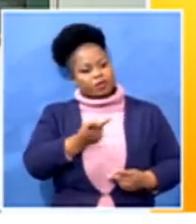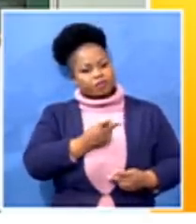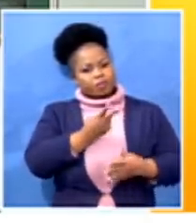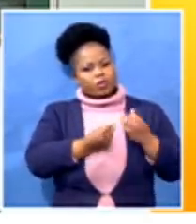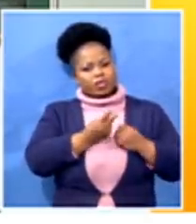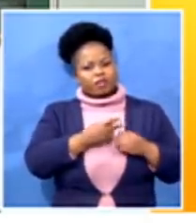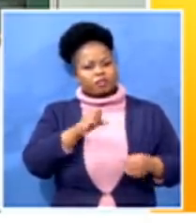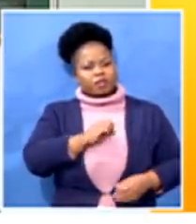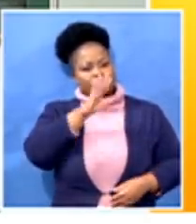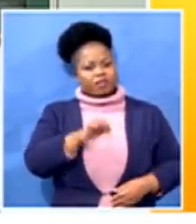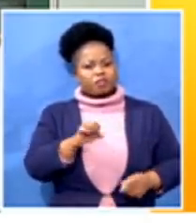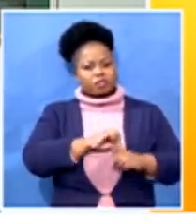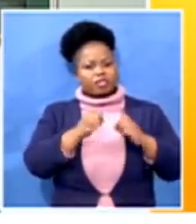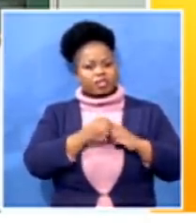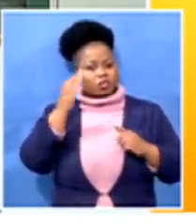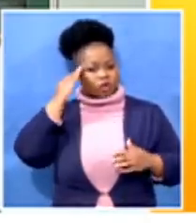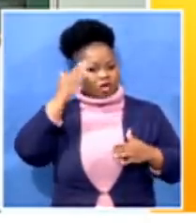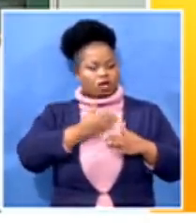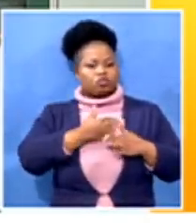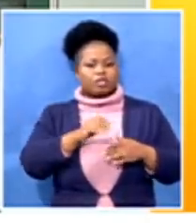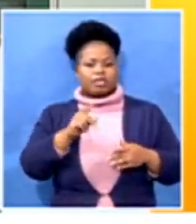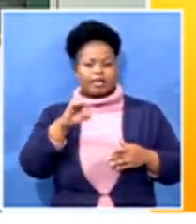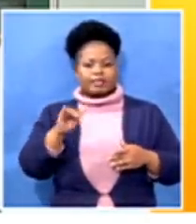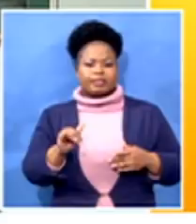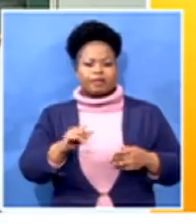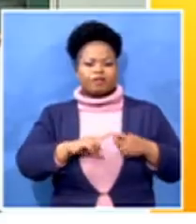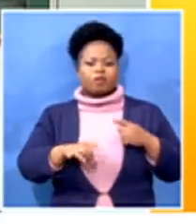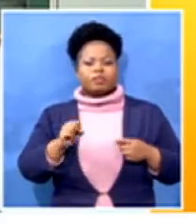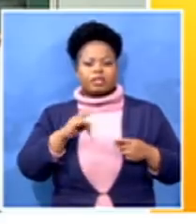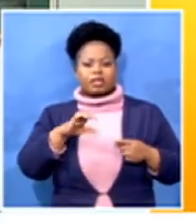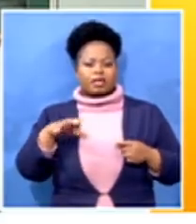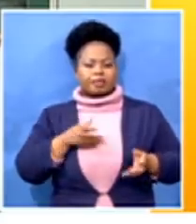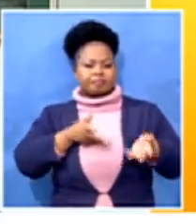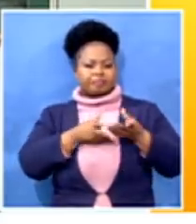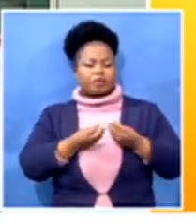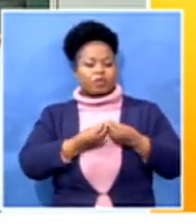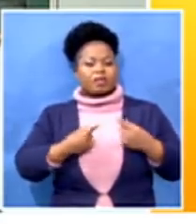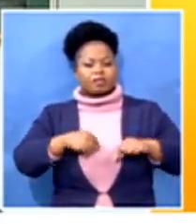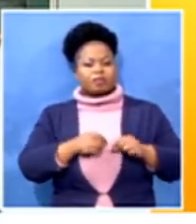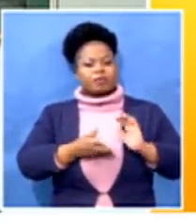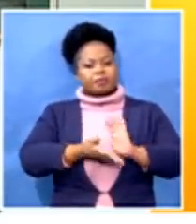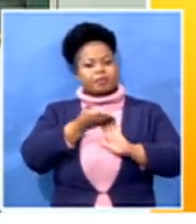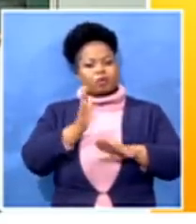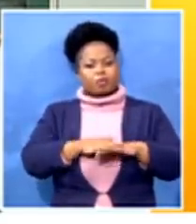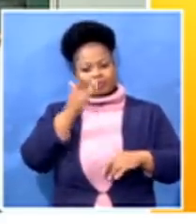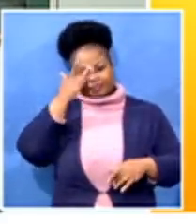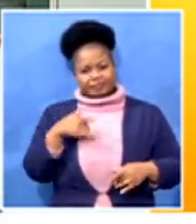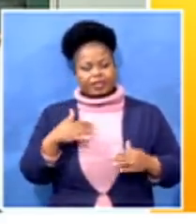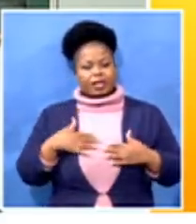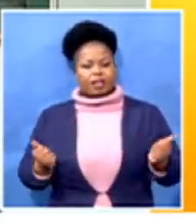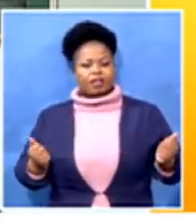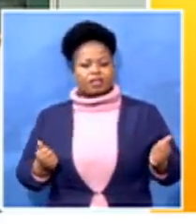the South African Society of Psychiatrists, and Cassey Chamber from SADAG, talking to us about the increase of mental health issues among